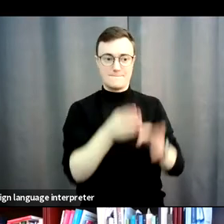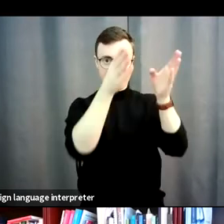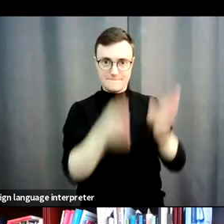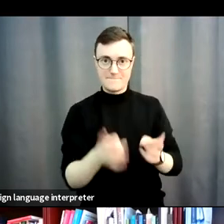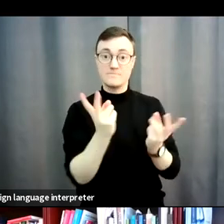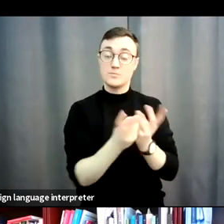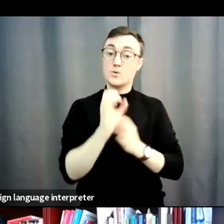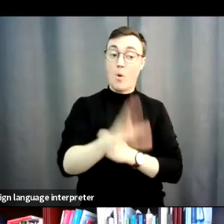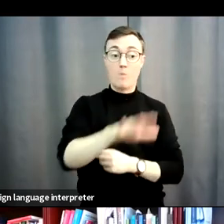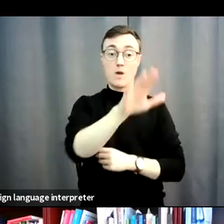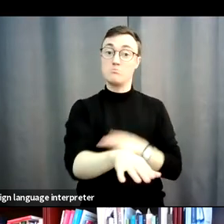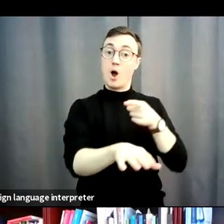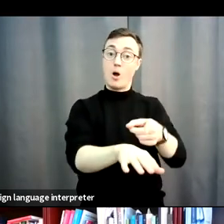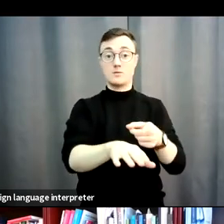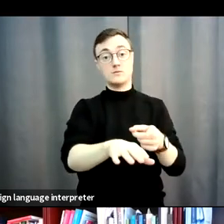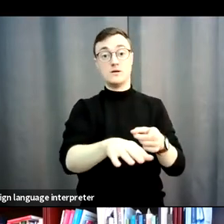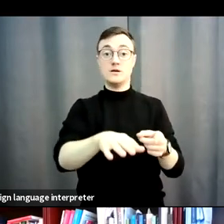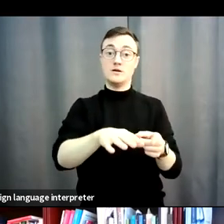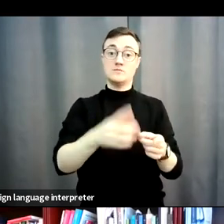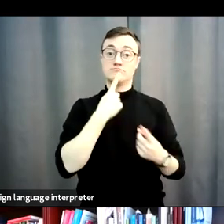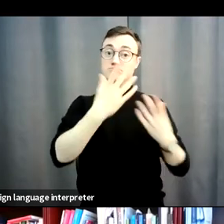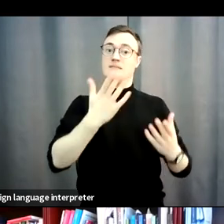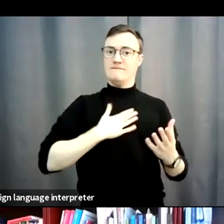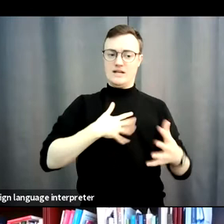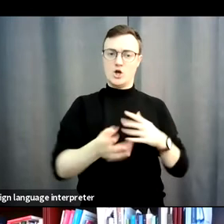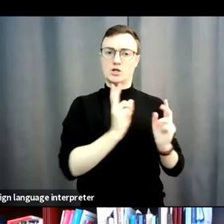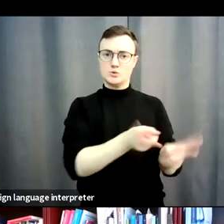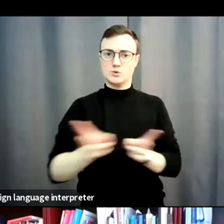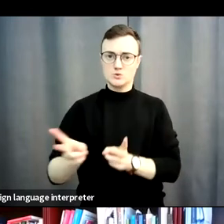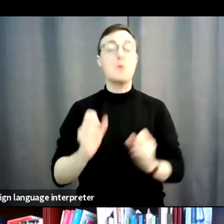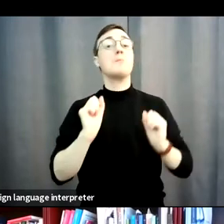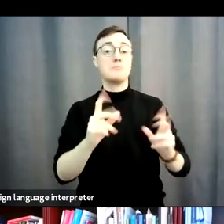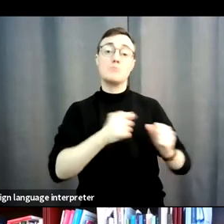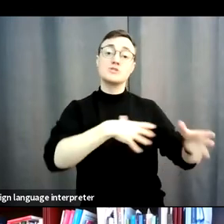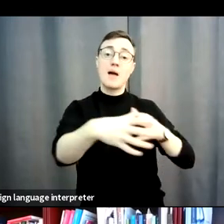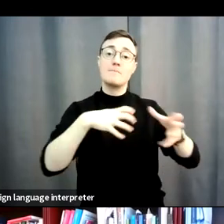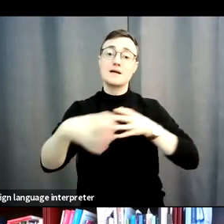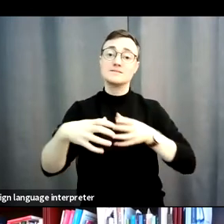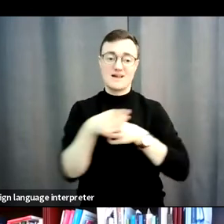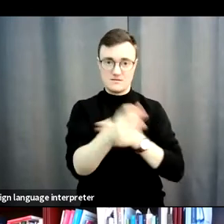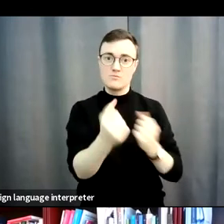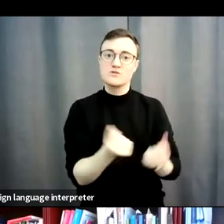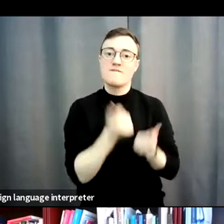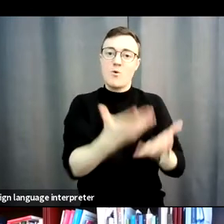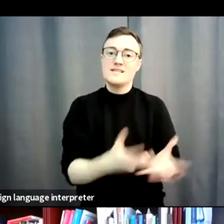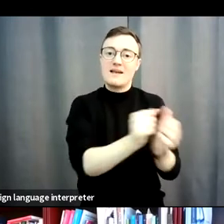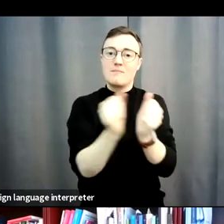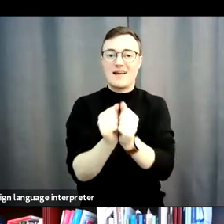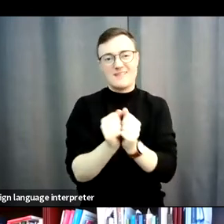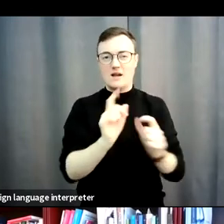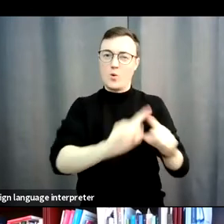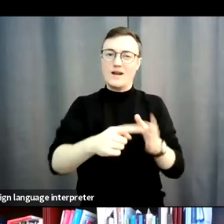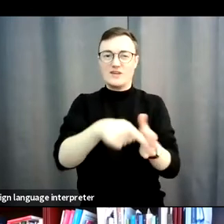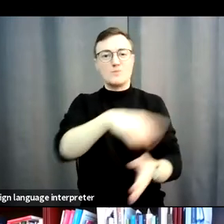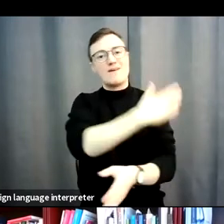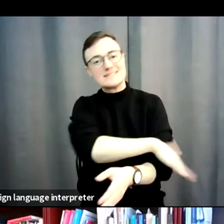the child's wishes of how to speak out, and also what the child needs, what kinds of